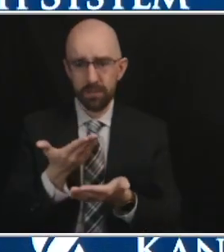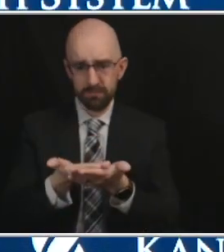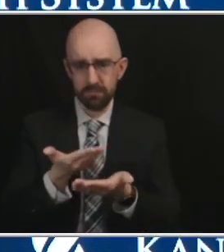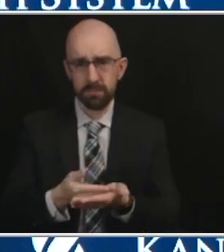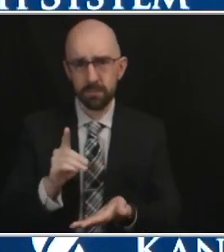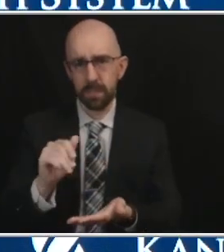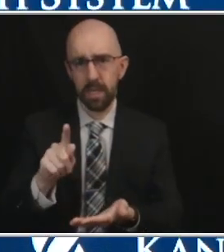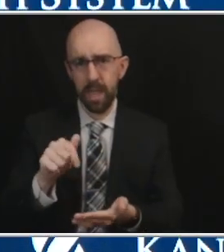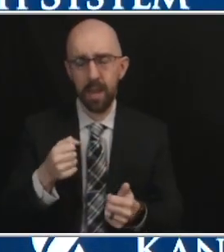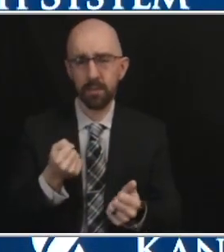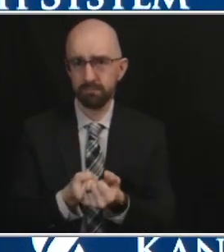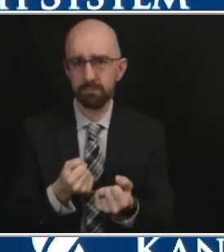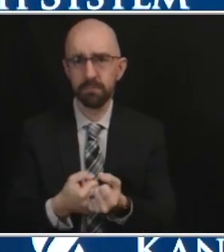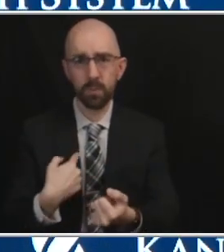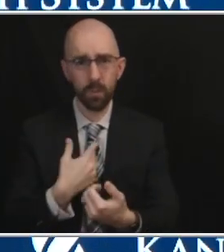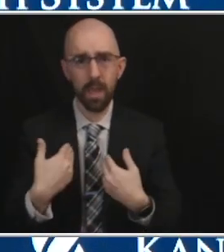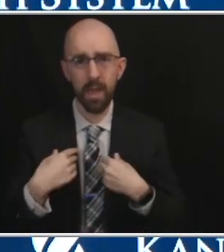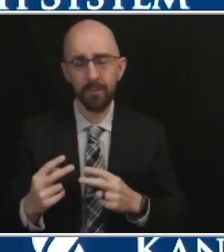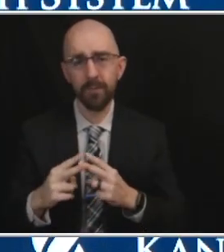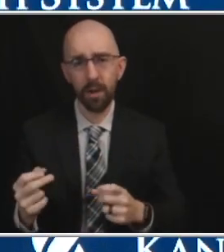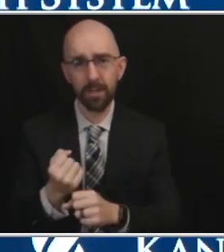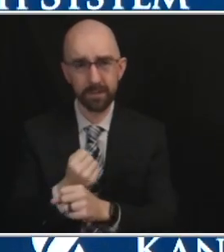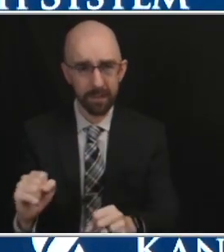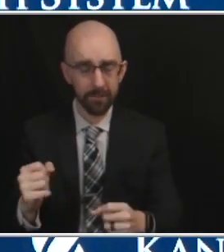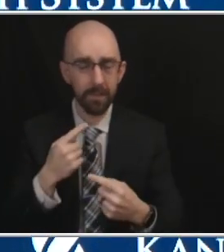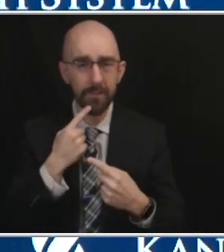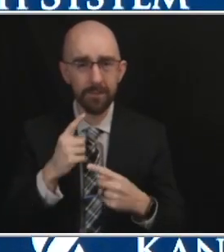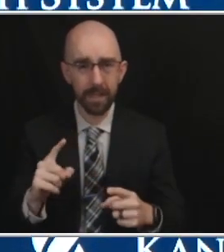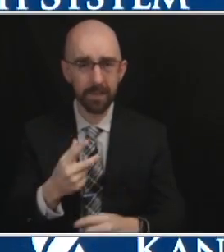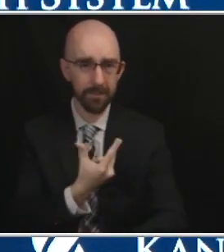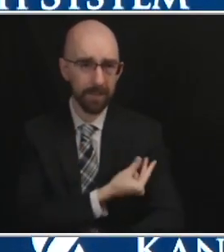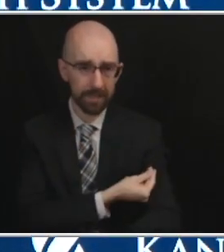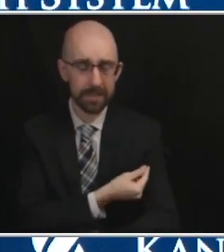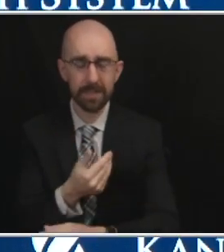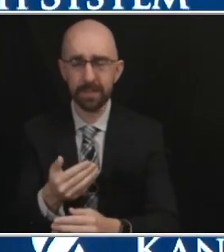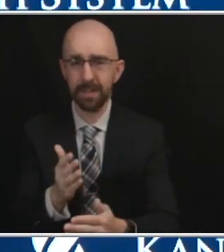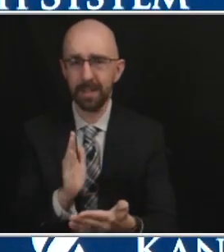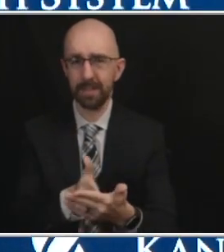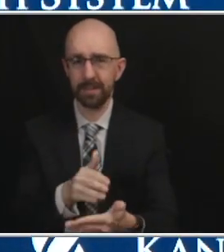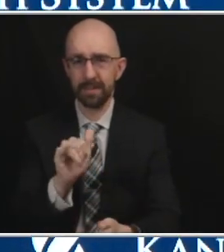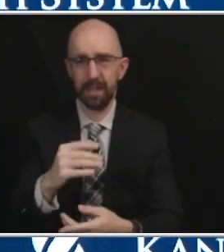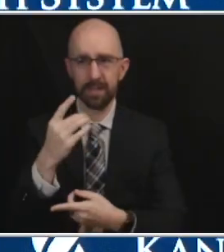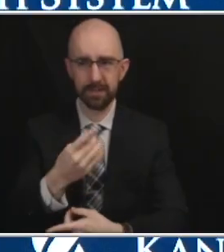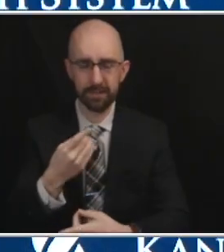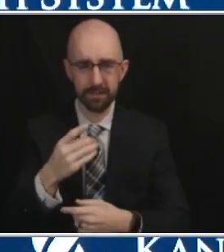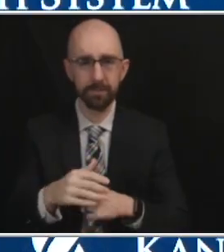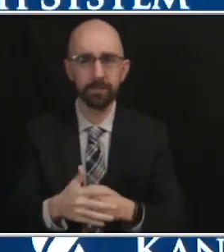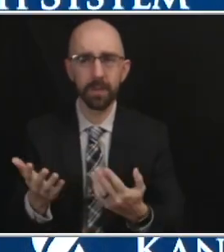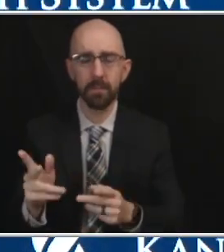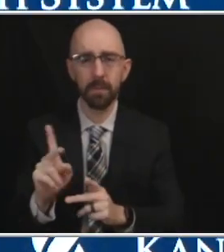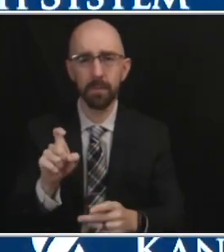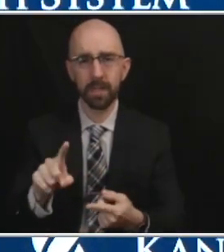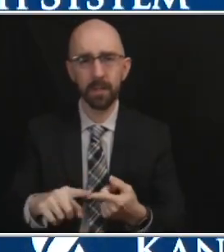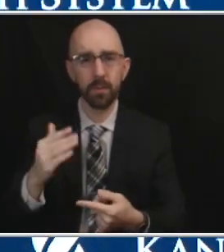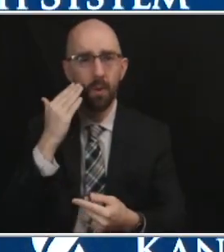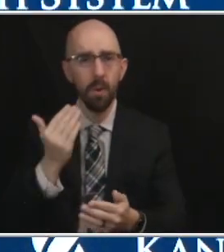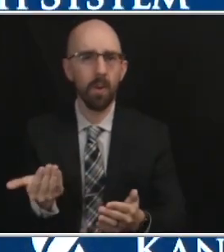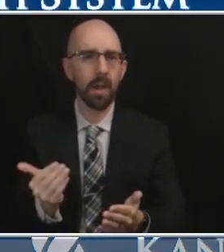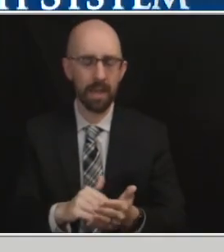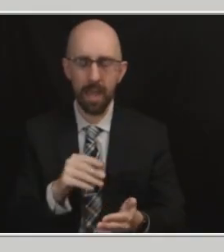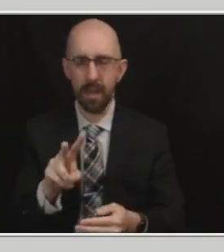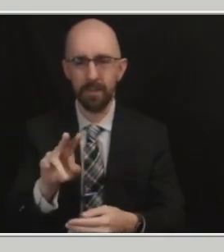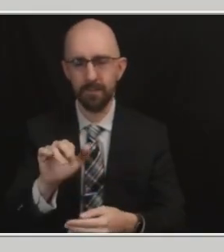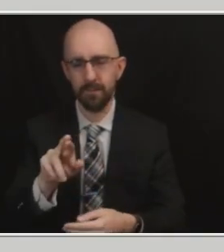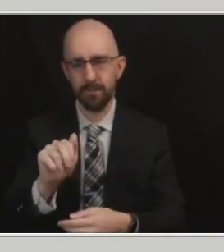that we have a very safe and effective vaccine against this disease. So what do people need to know? Again, it is a viral illness. It is one